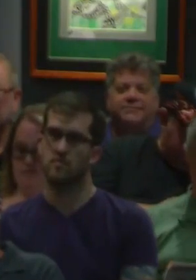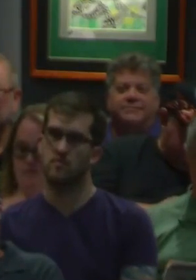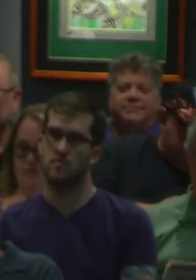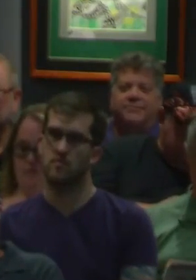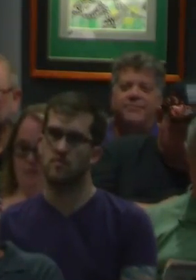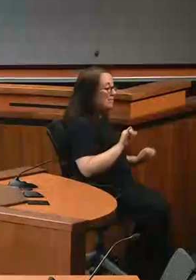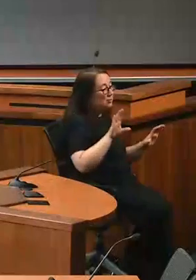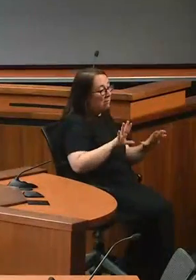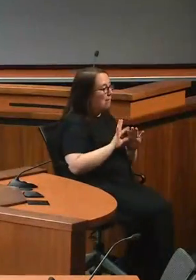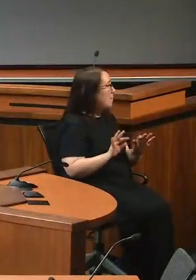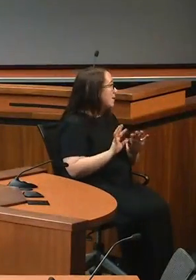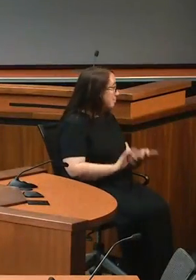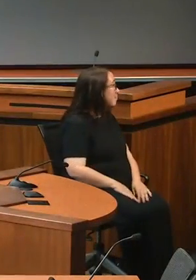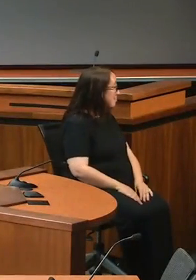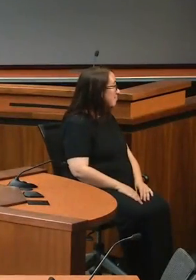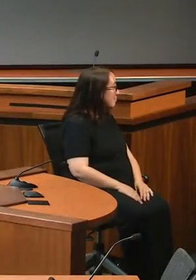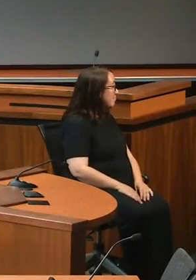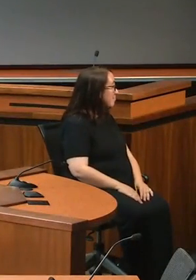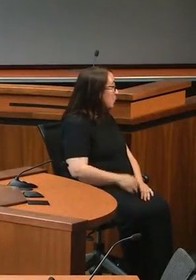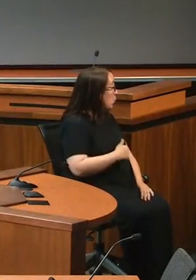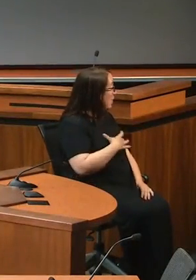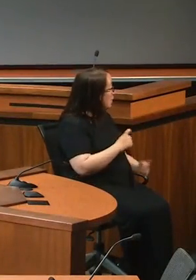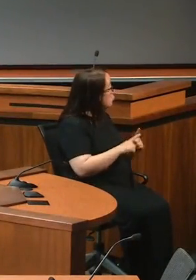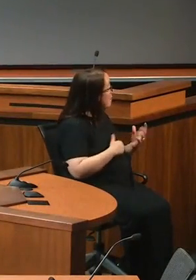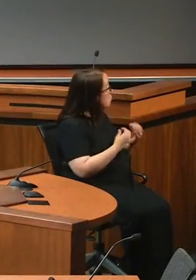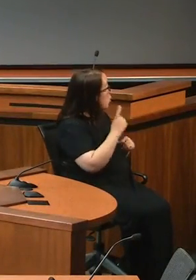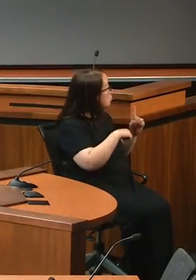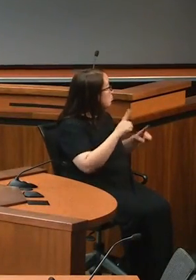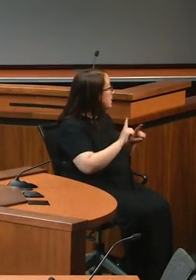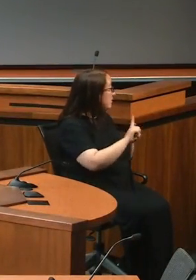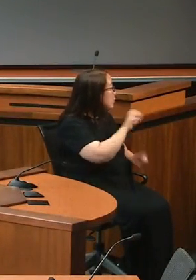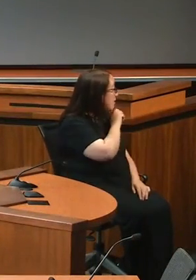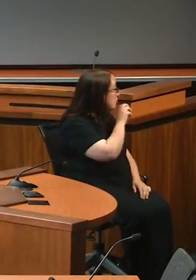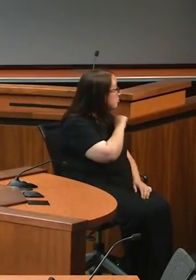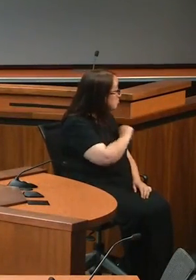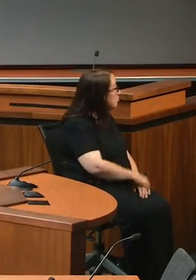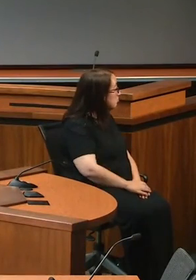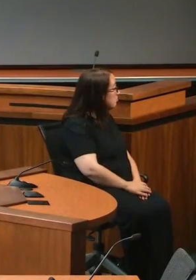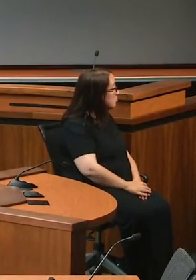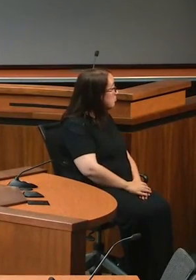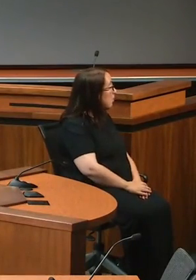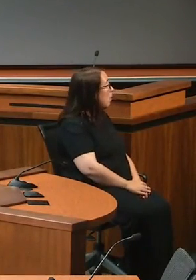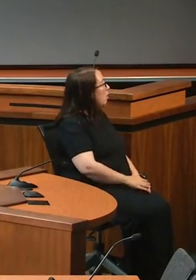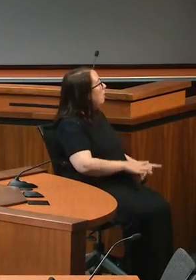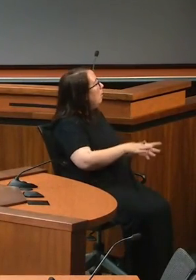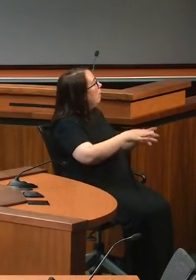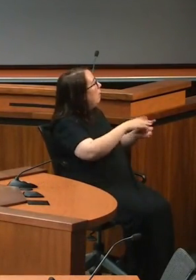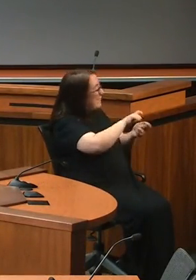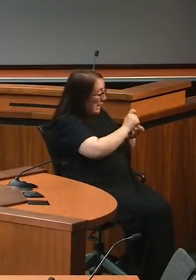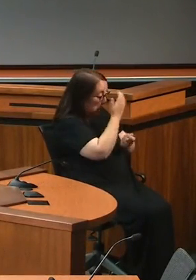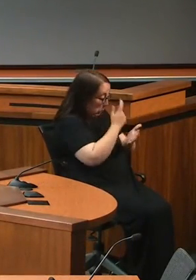because we love to get, we really like to have a broad representation. So we don't have all the details of the July